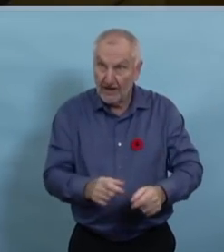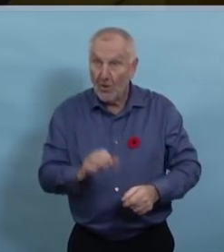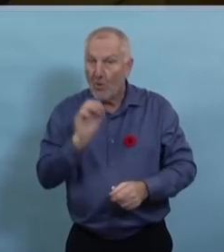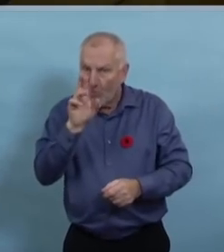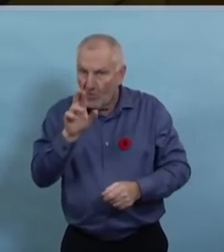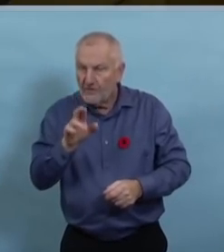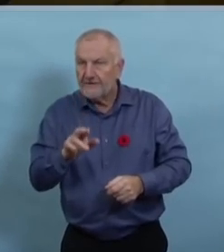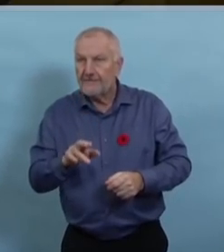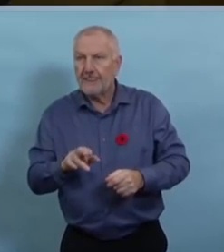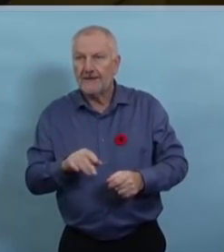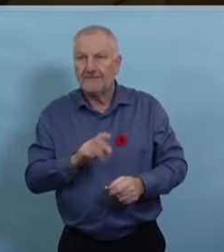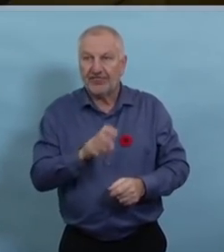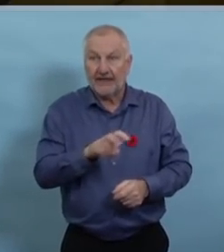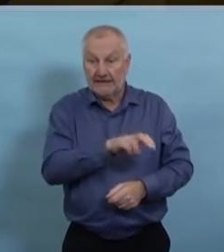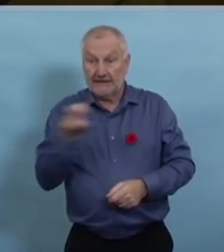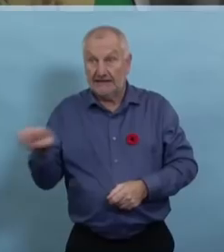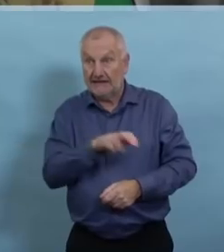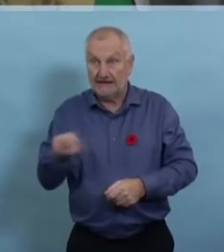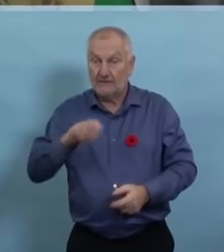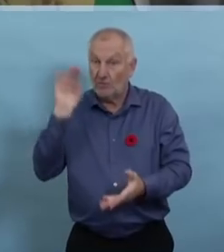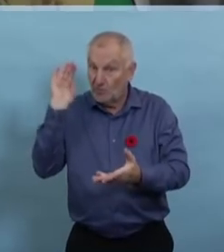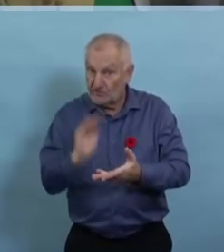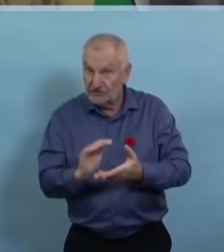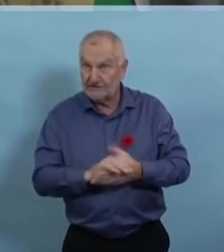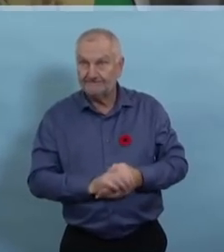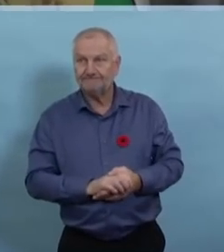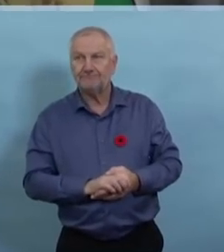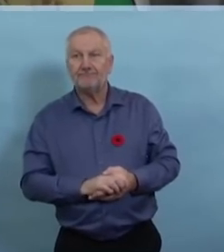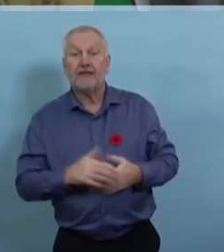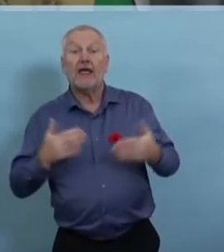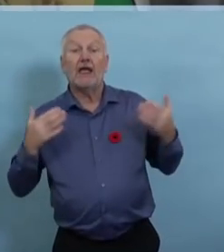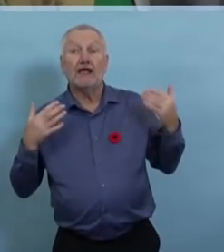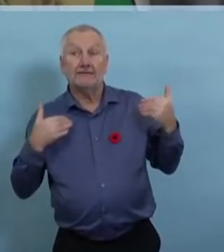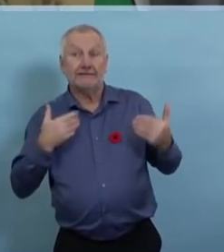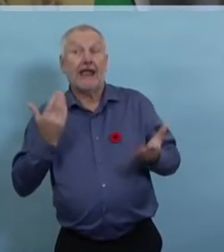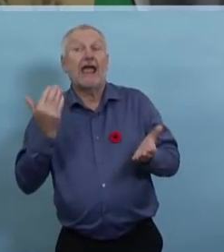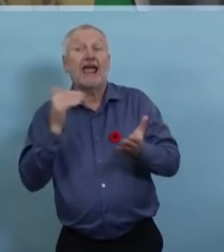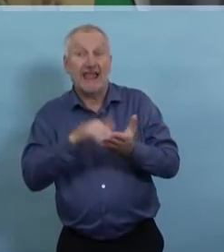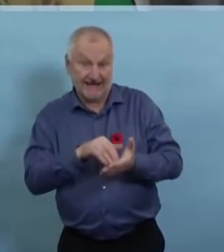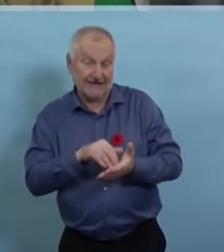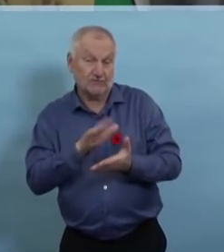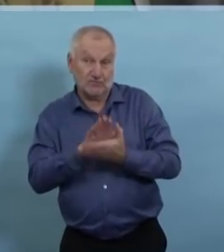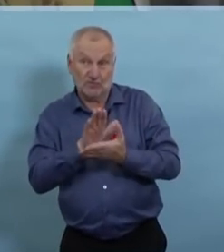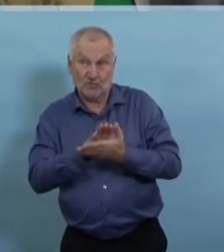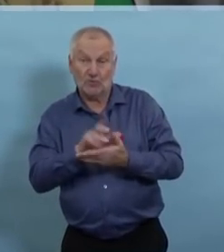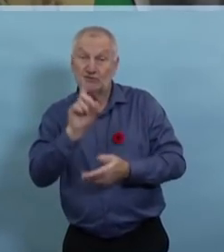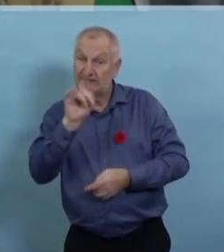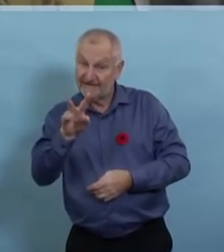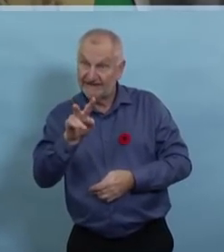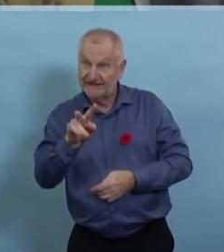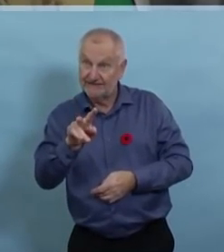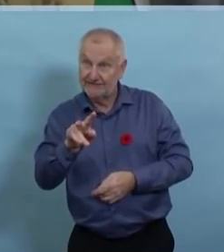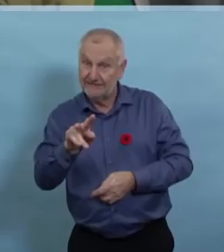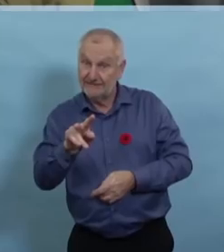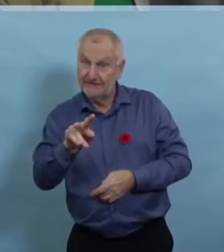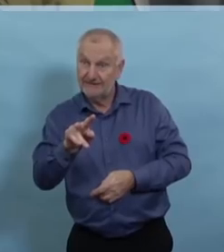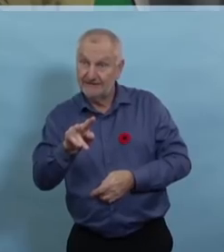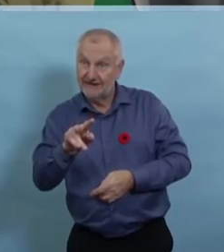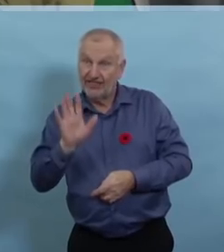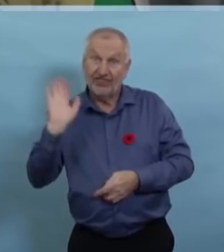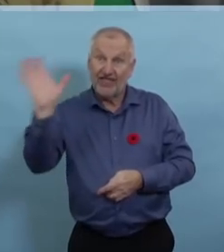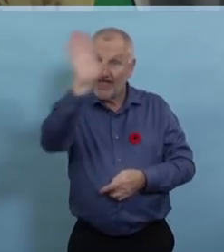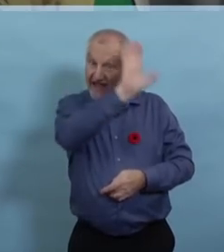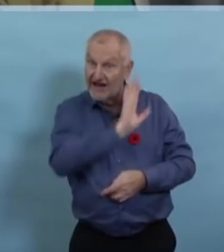workload? So, Steve, you know, again, the school divisions, you know, are operating their systems